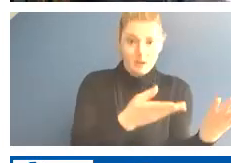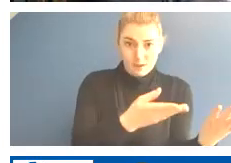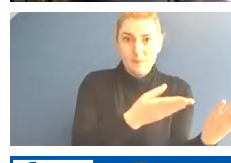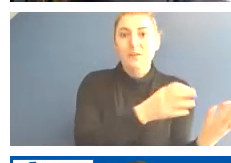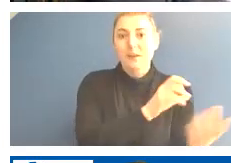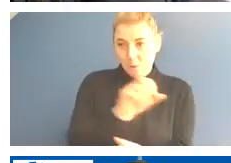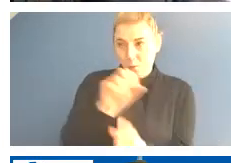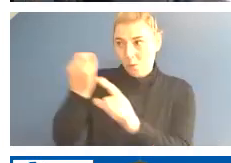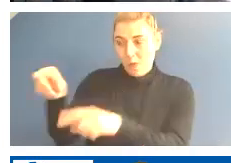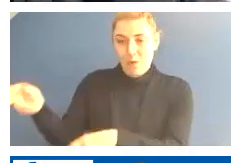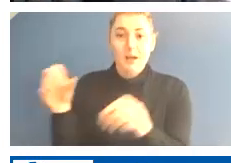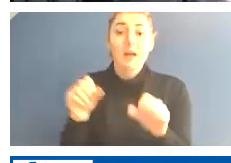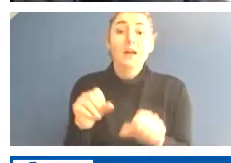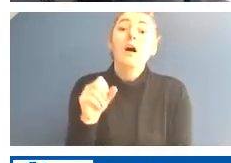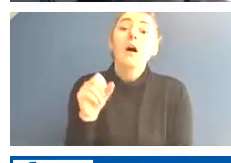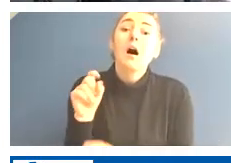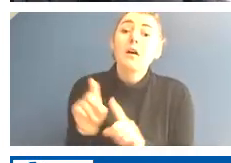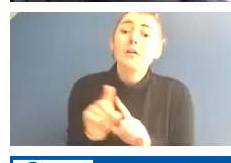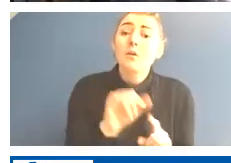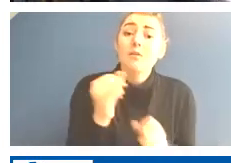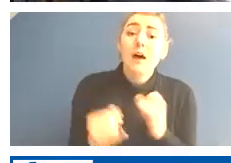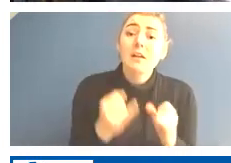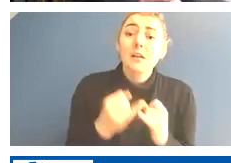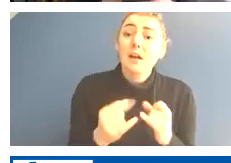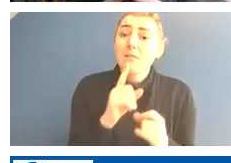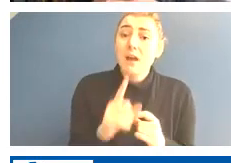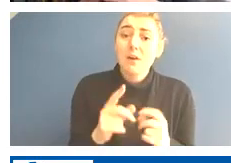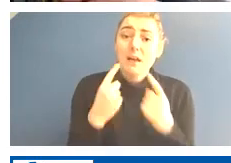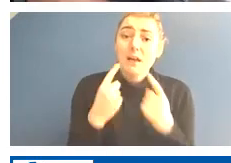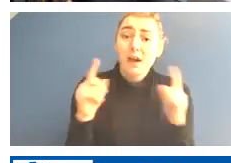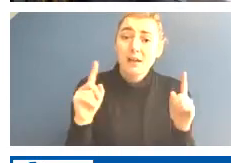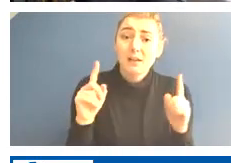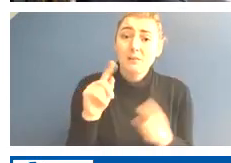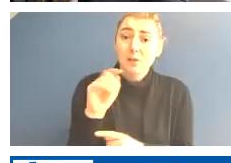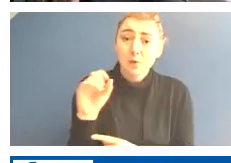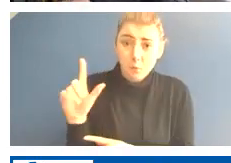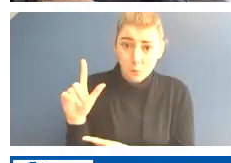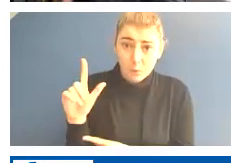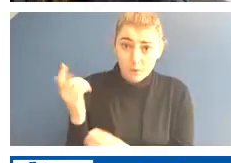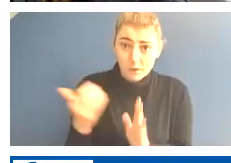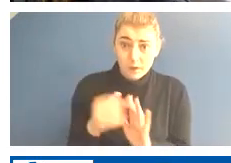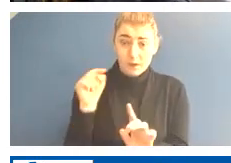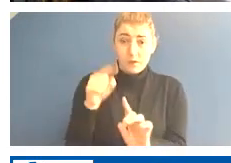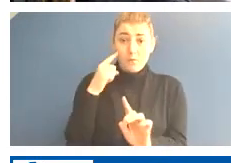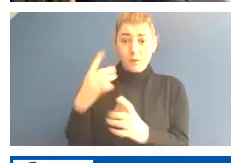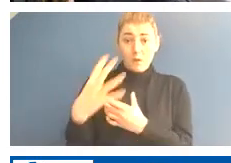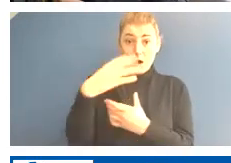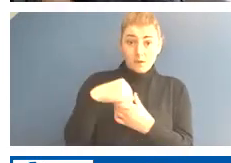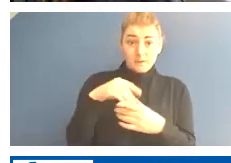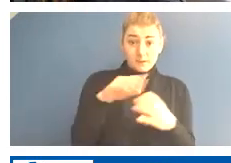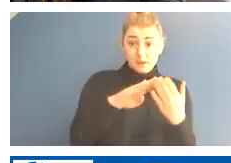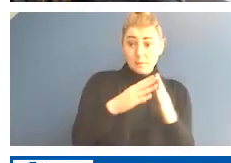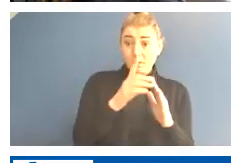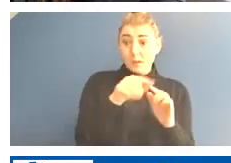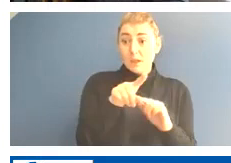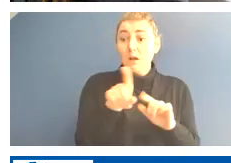And finally, a very effective tool, once again, especially for the autistic community, but a